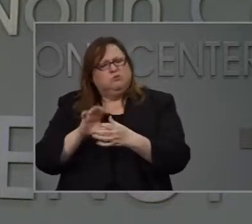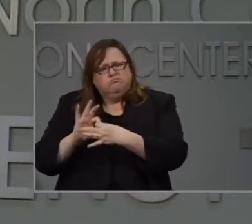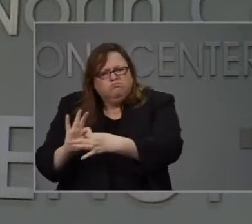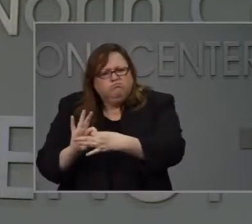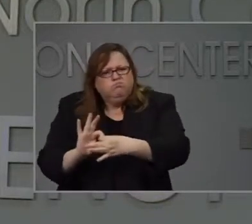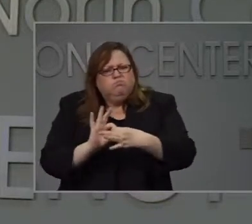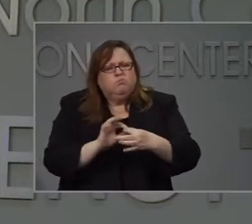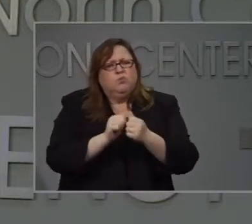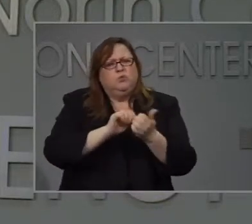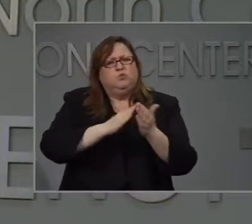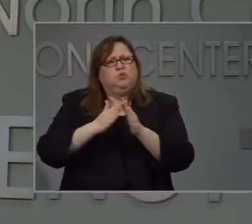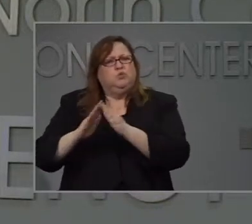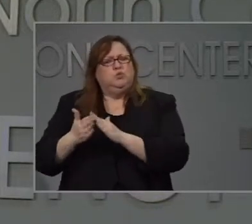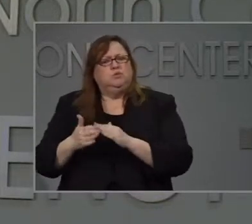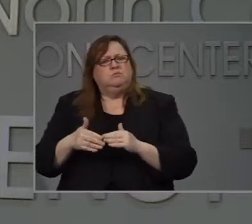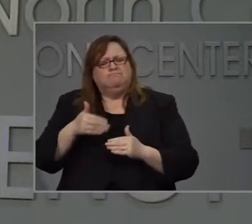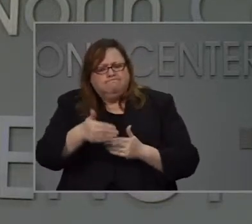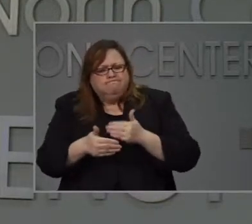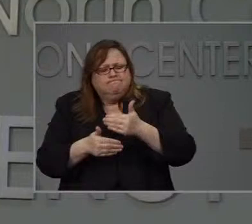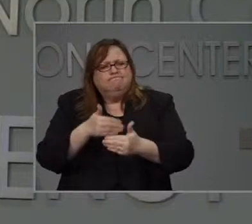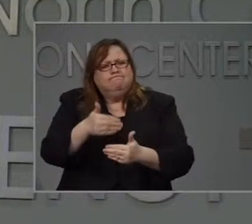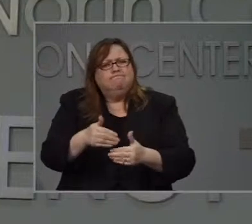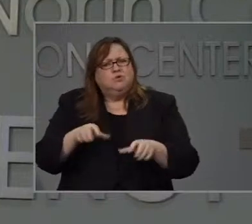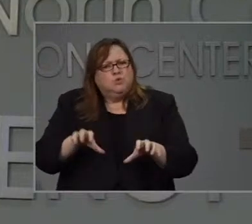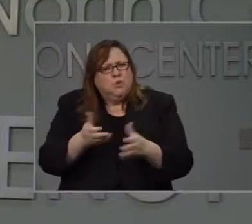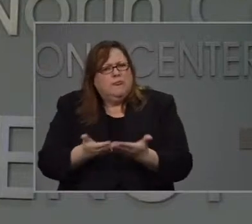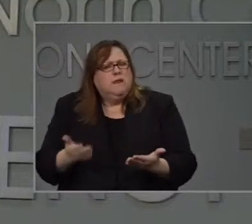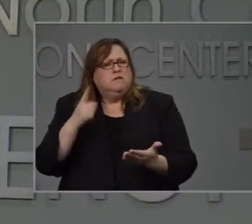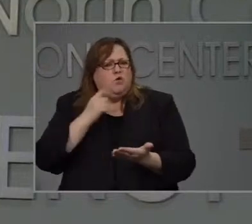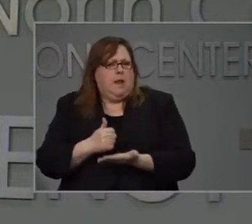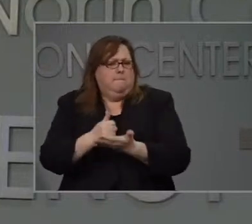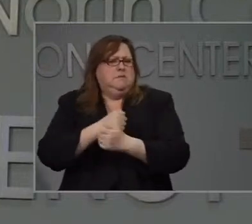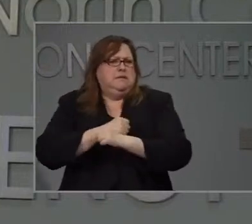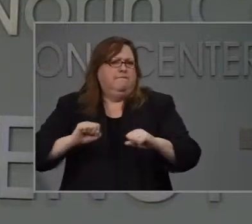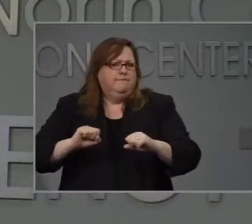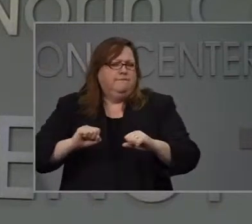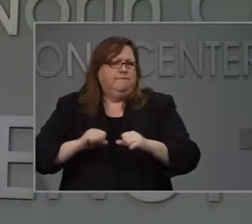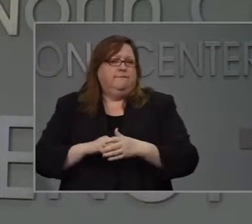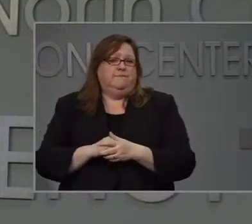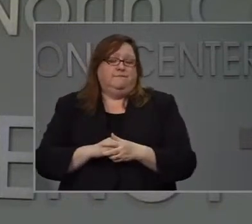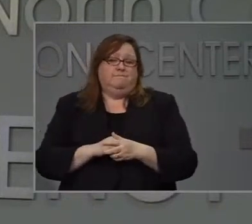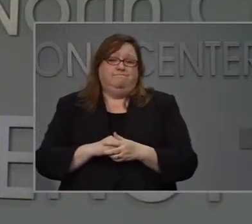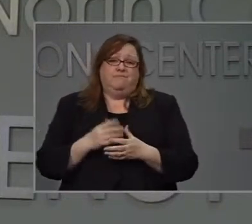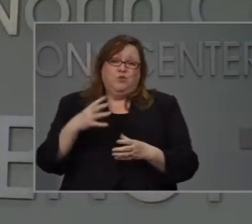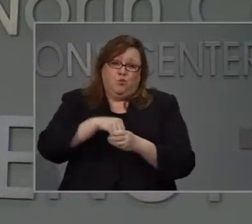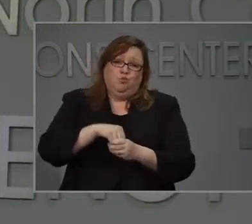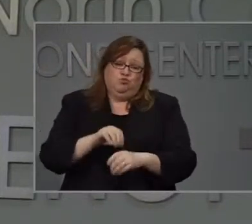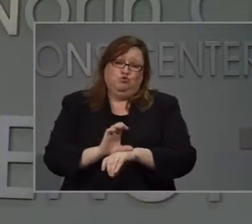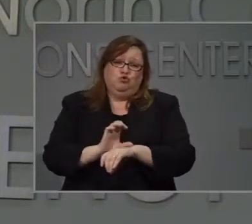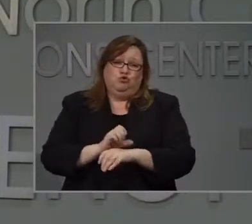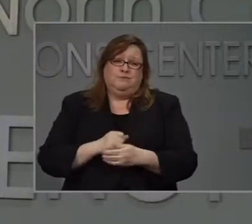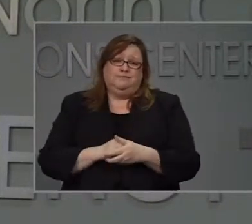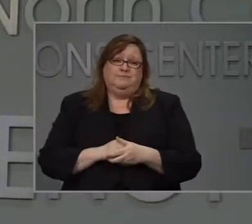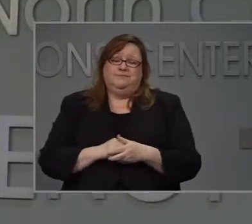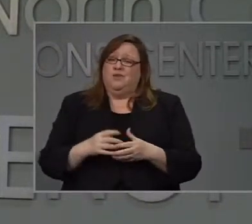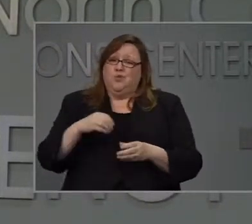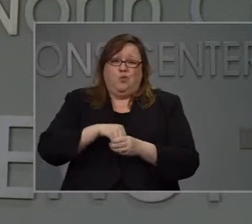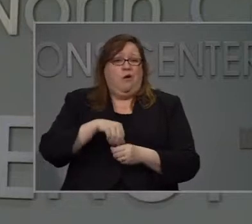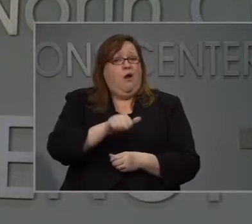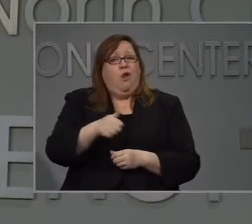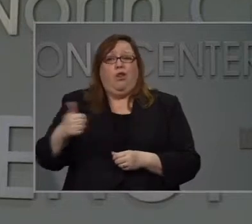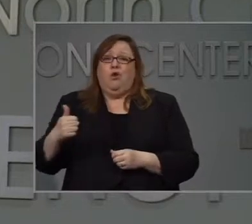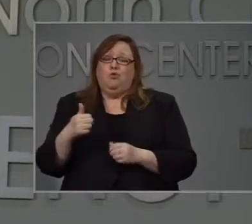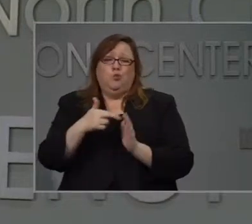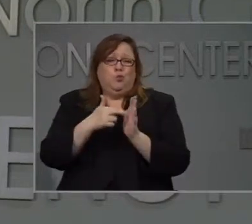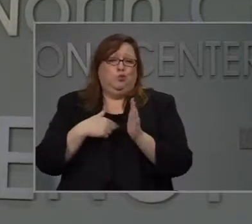continuing to take safe steps to keep them safe, and that includes churches and all of the other restrictions that